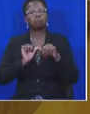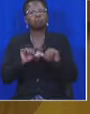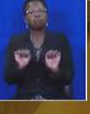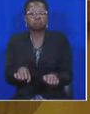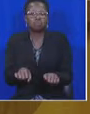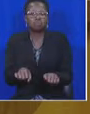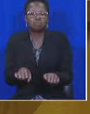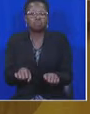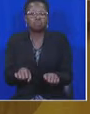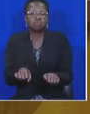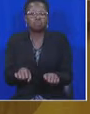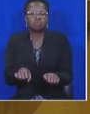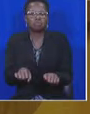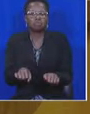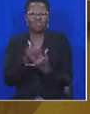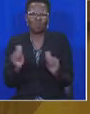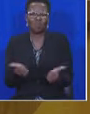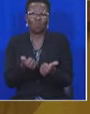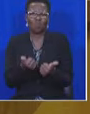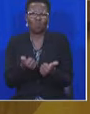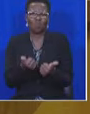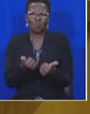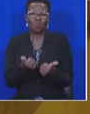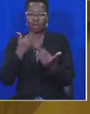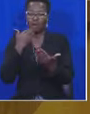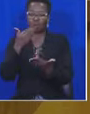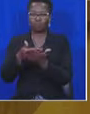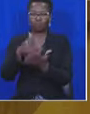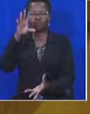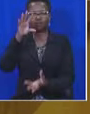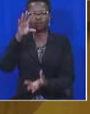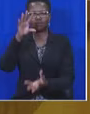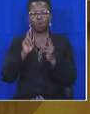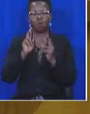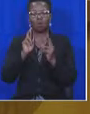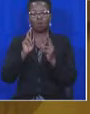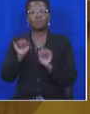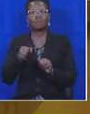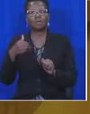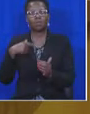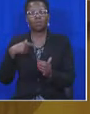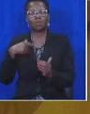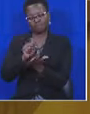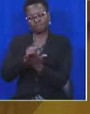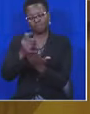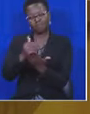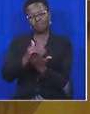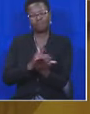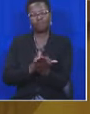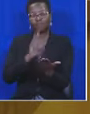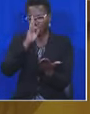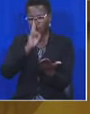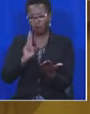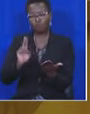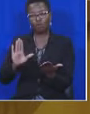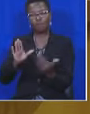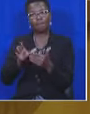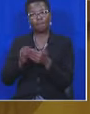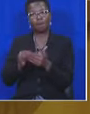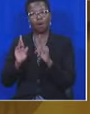to education. This is a comprehensive input that we can look into, and we have written it down. Honorable Nzimande,